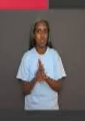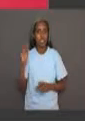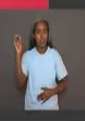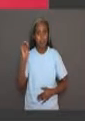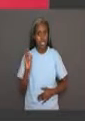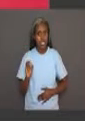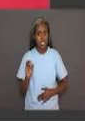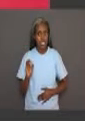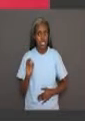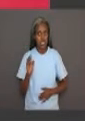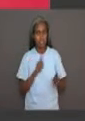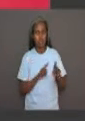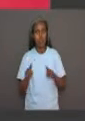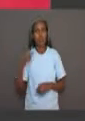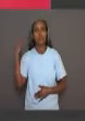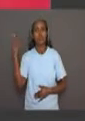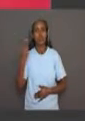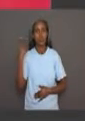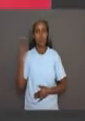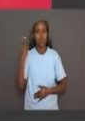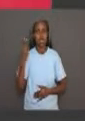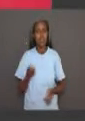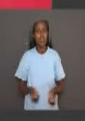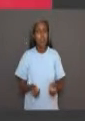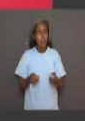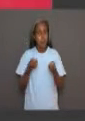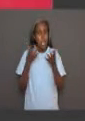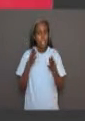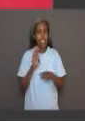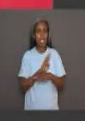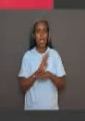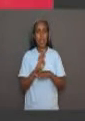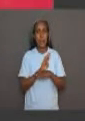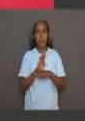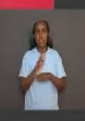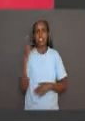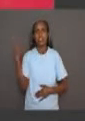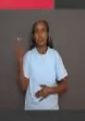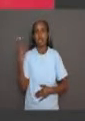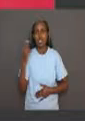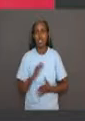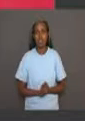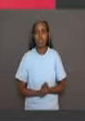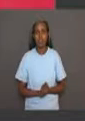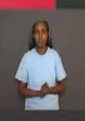Percentages are also used in many business applications.